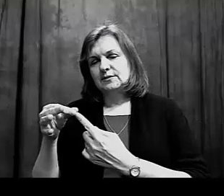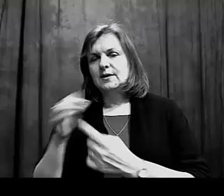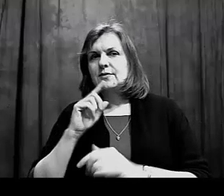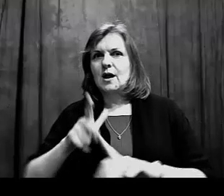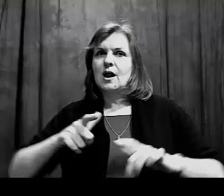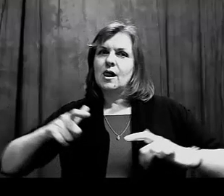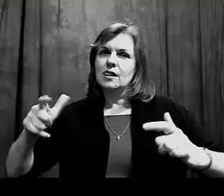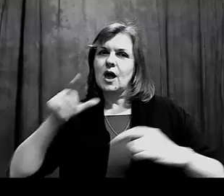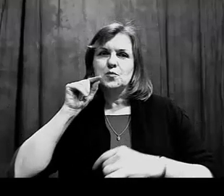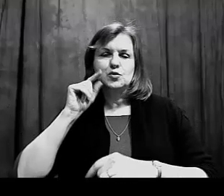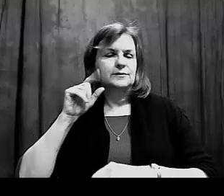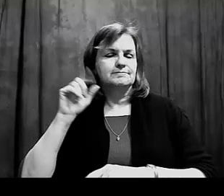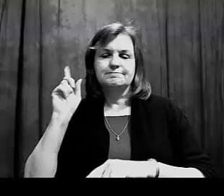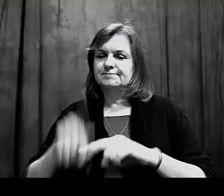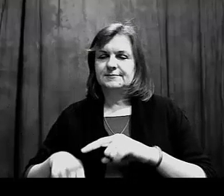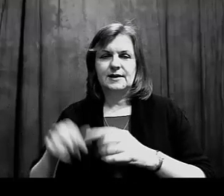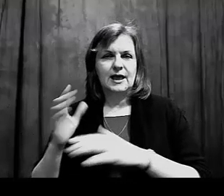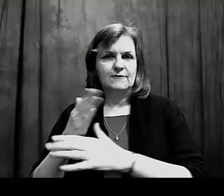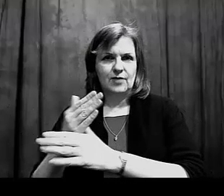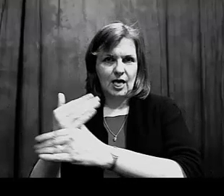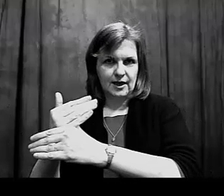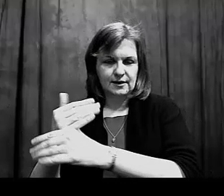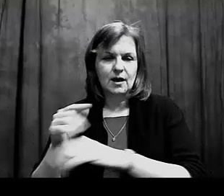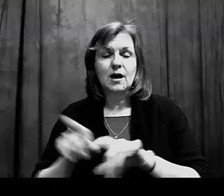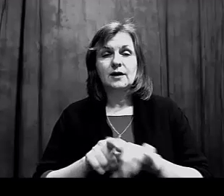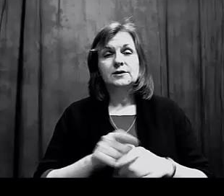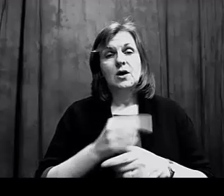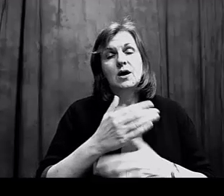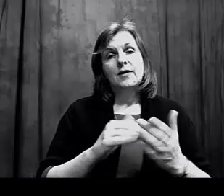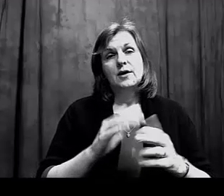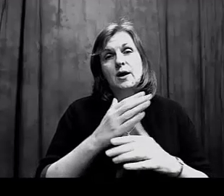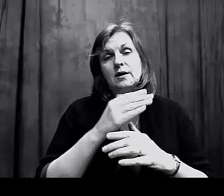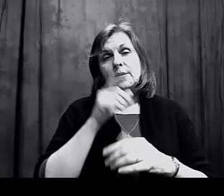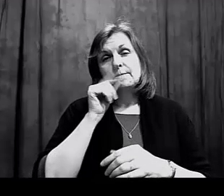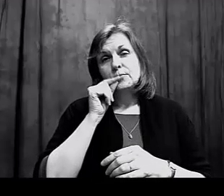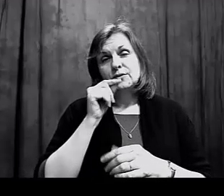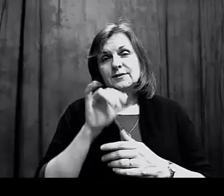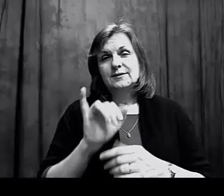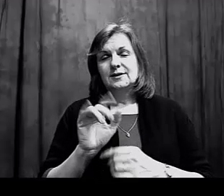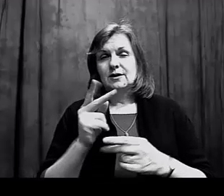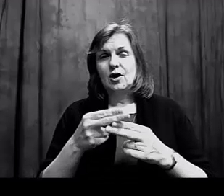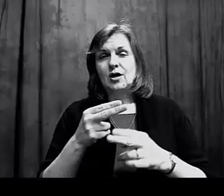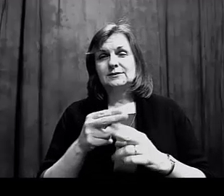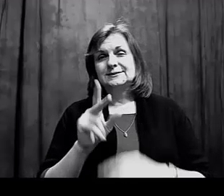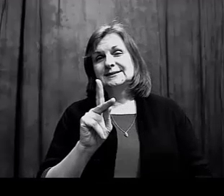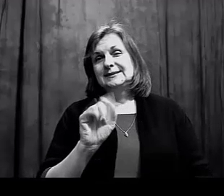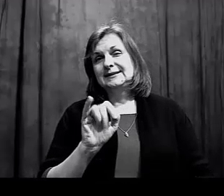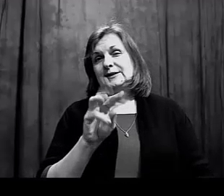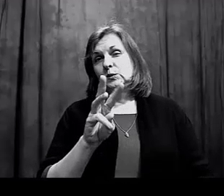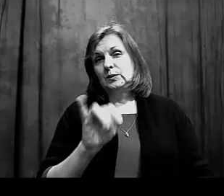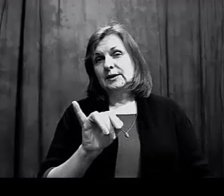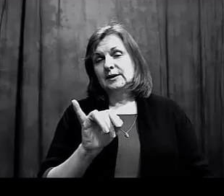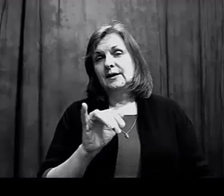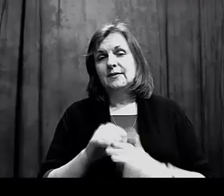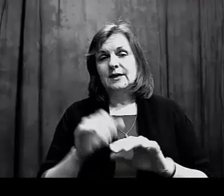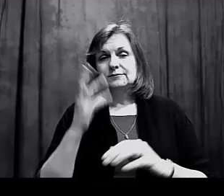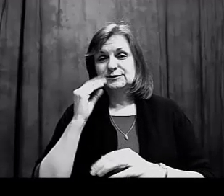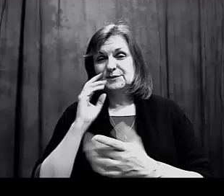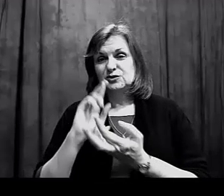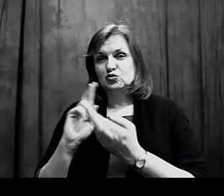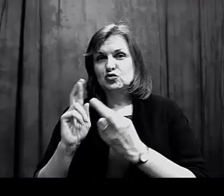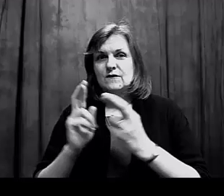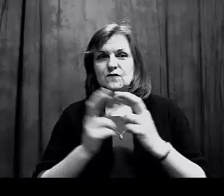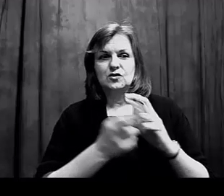Most birds we know can fly. There are exceptions today. There are some large birds that don't fly. There are also some birds such